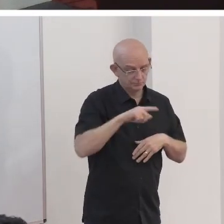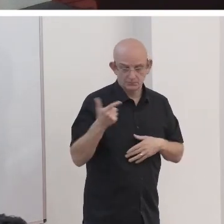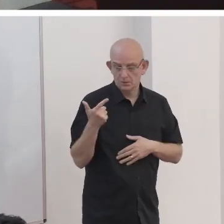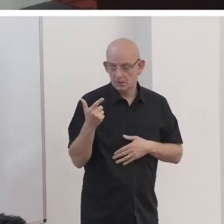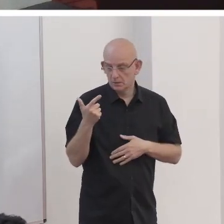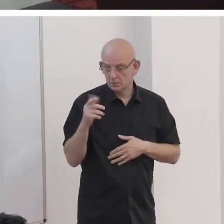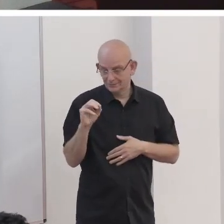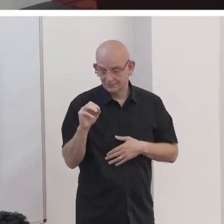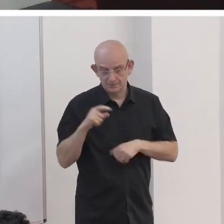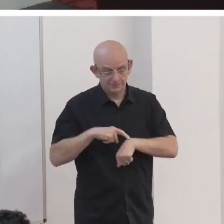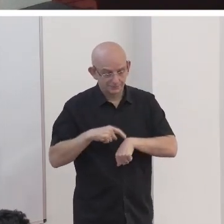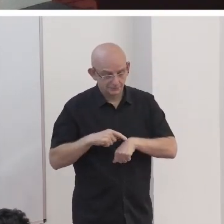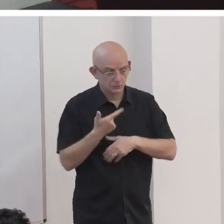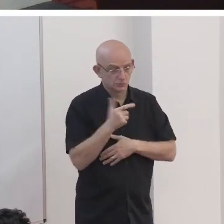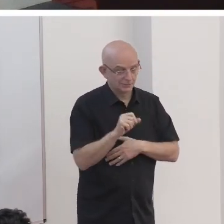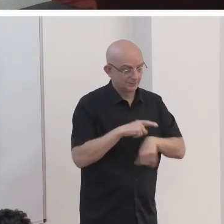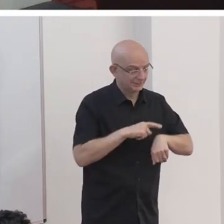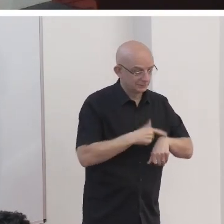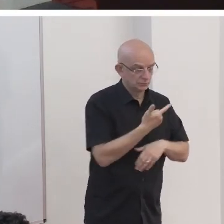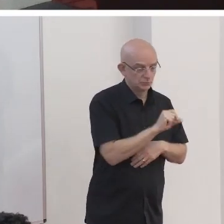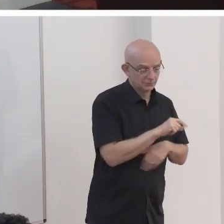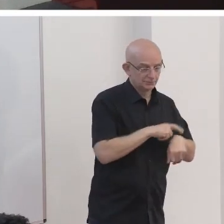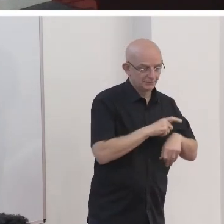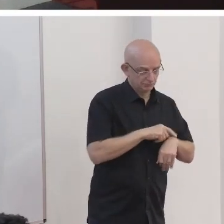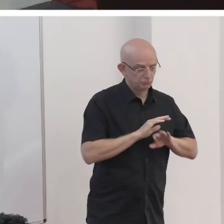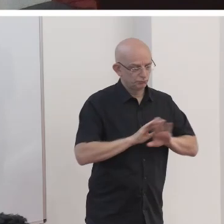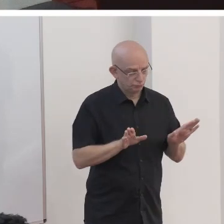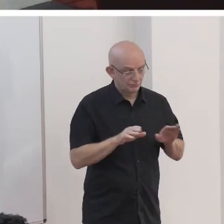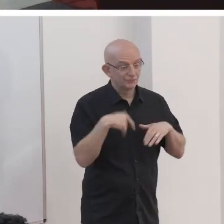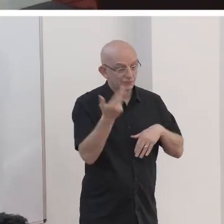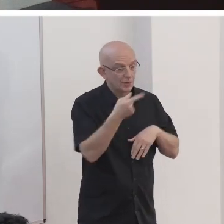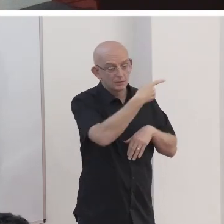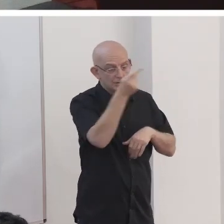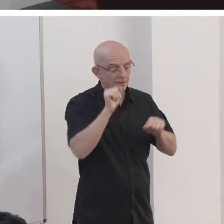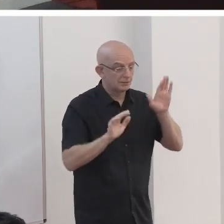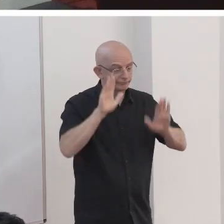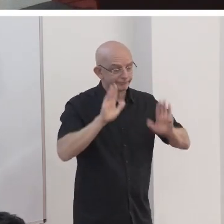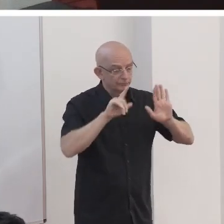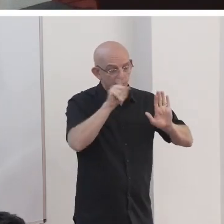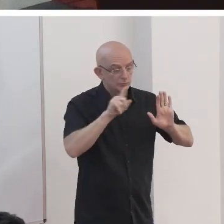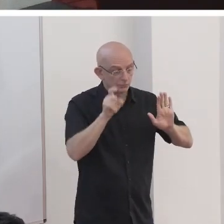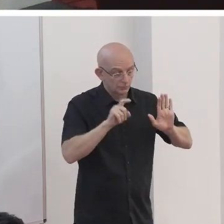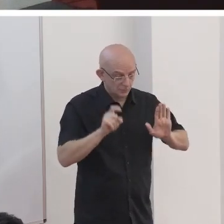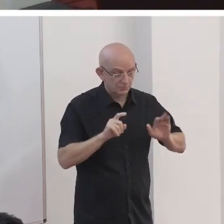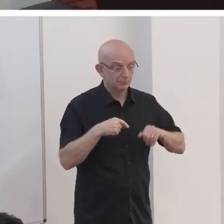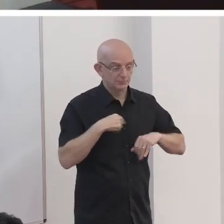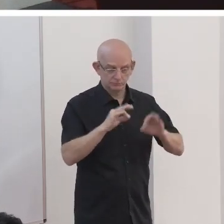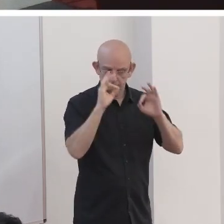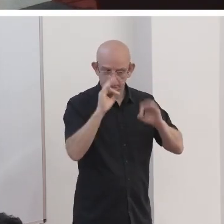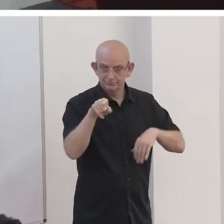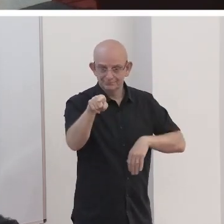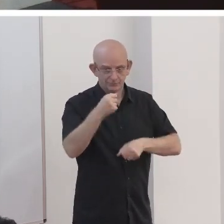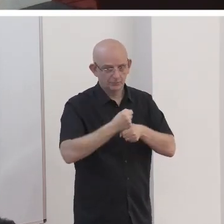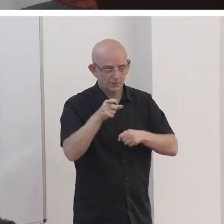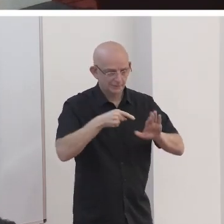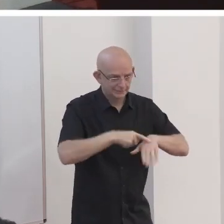strict timekeeper, so she's going to keep everybody on track. So our first speaker is Sita Sa, and Sita worked with the Blind